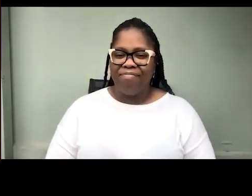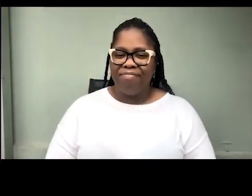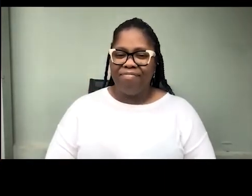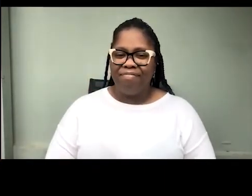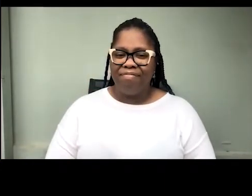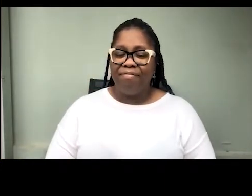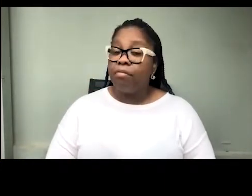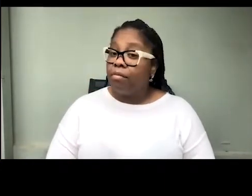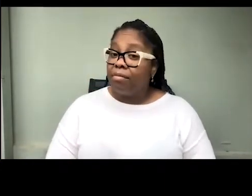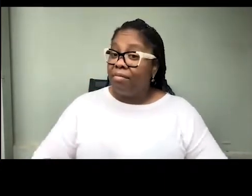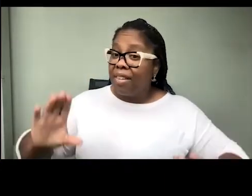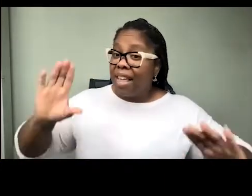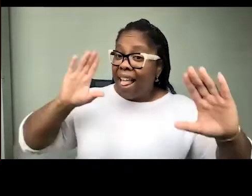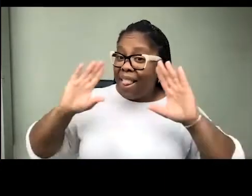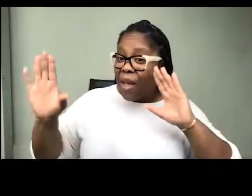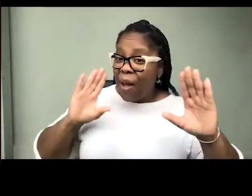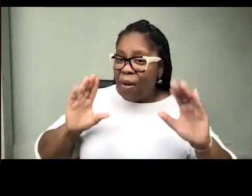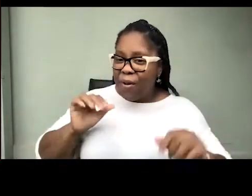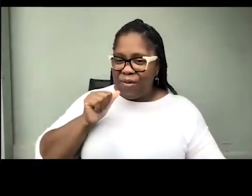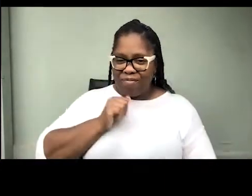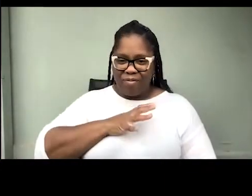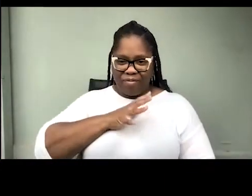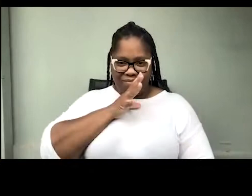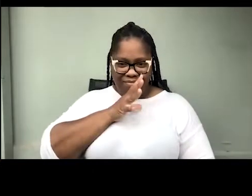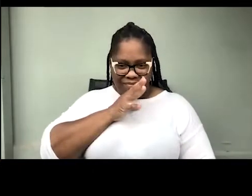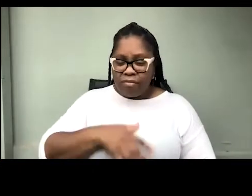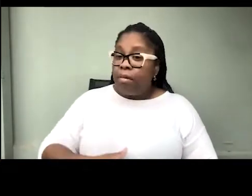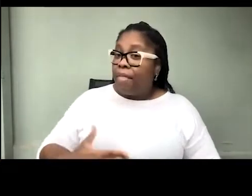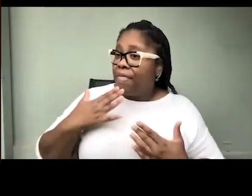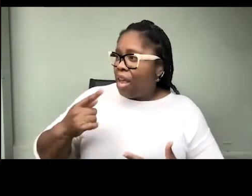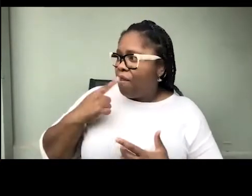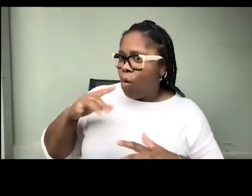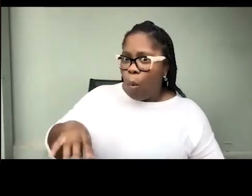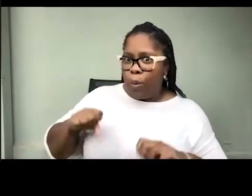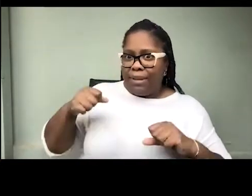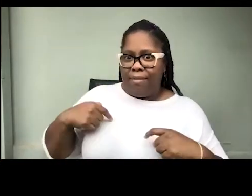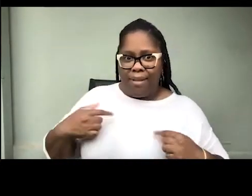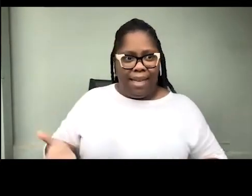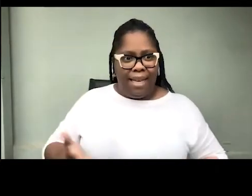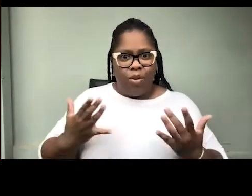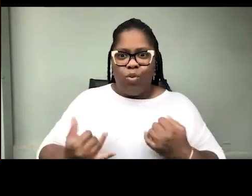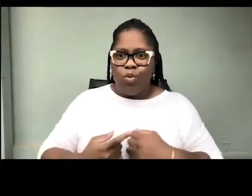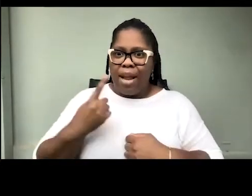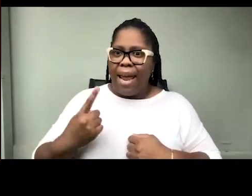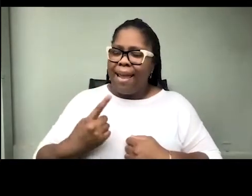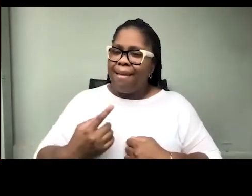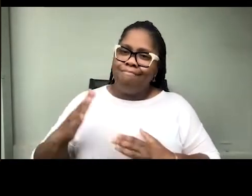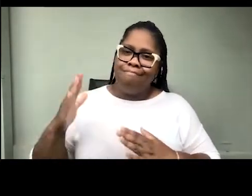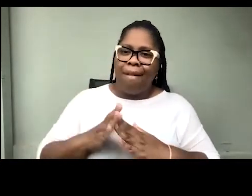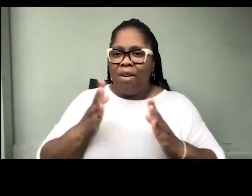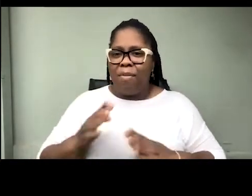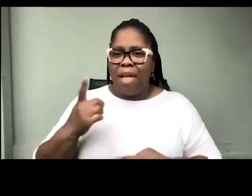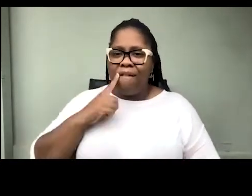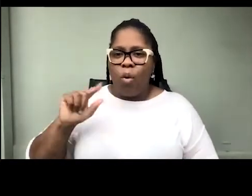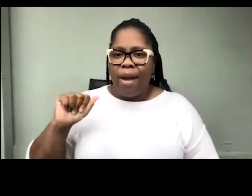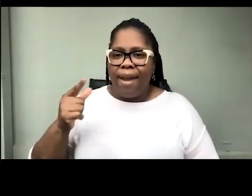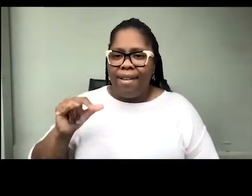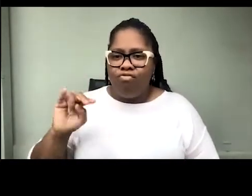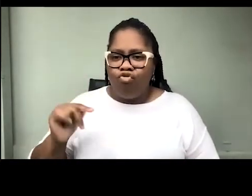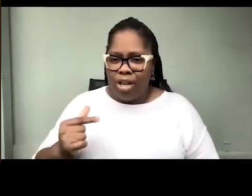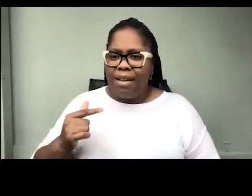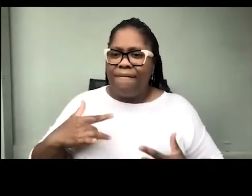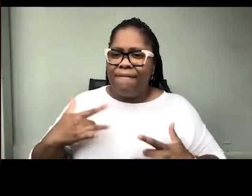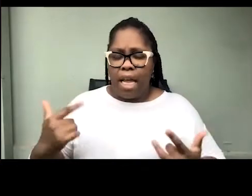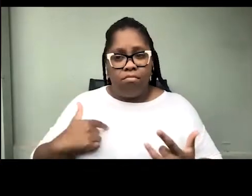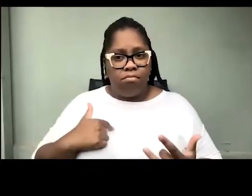Hello, everyone. Thank you so much for having me at your Master Plan for Aging event. I'm very excited to